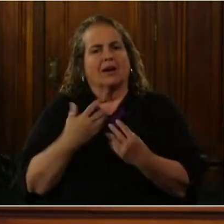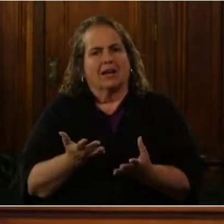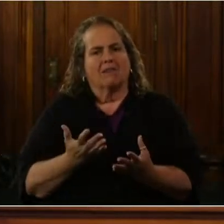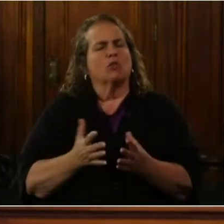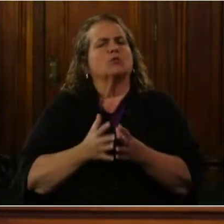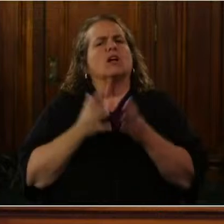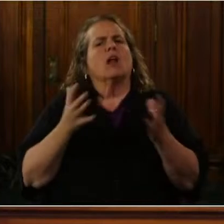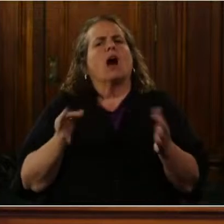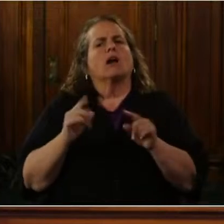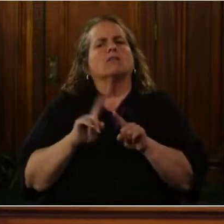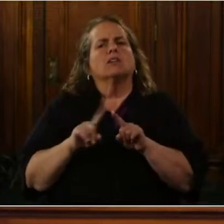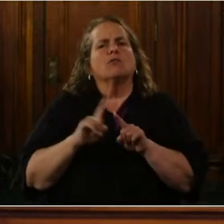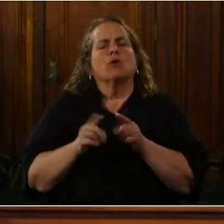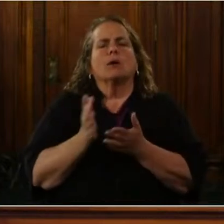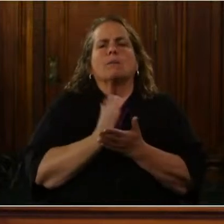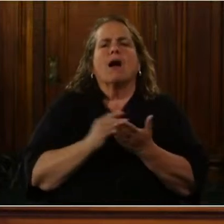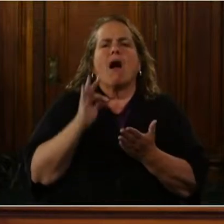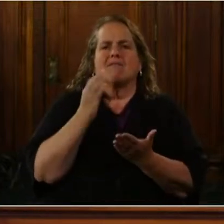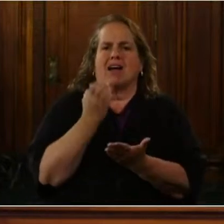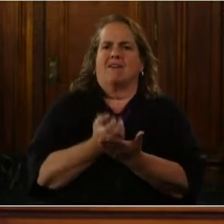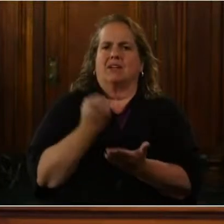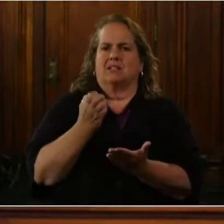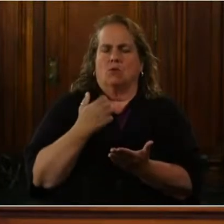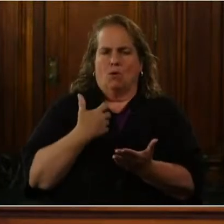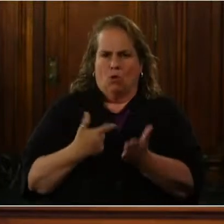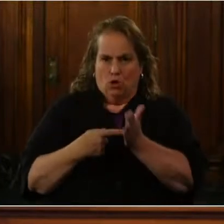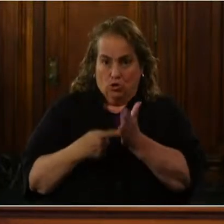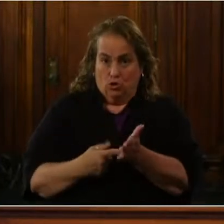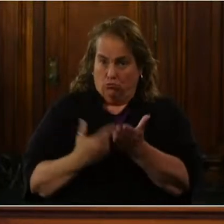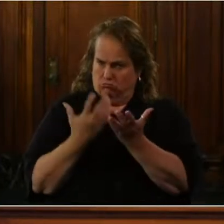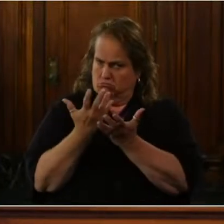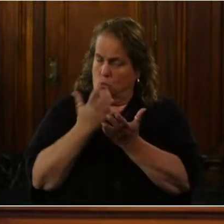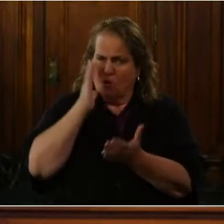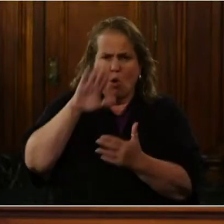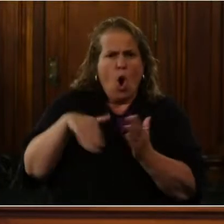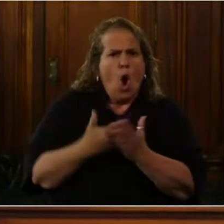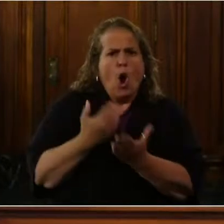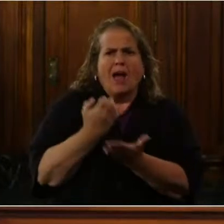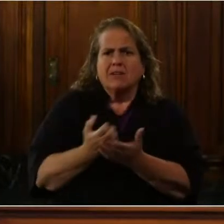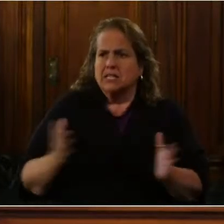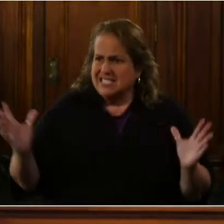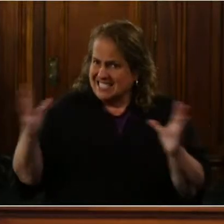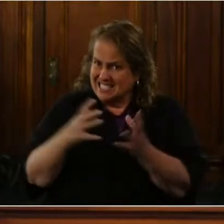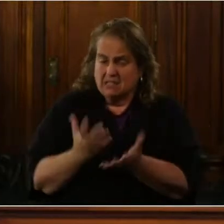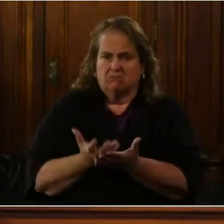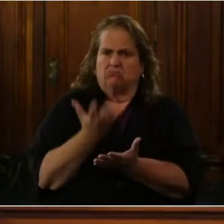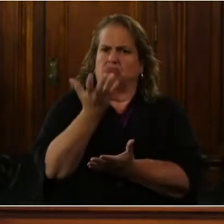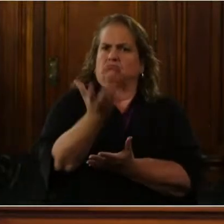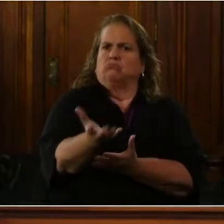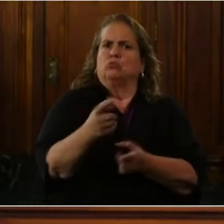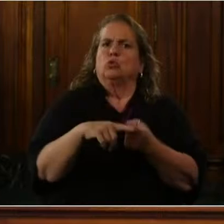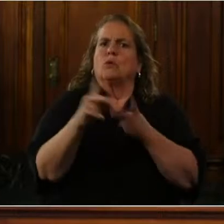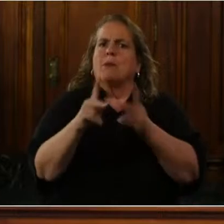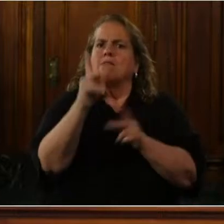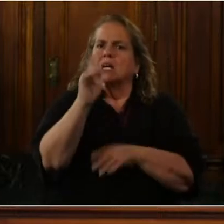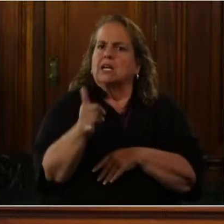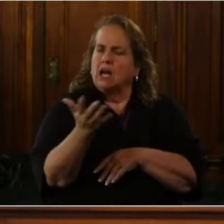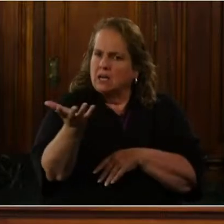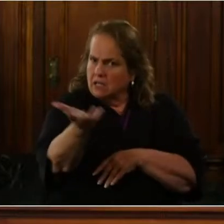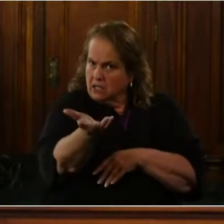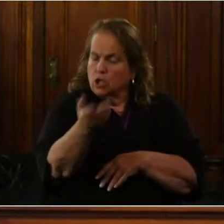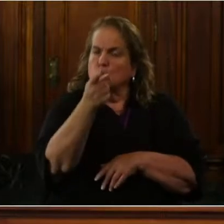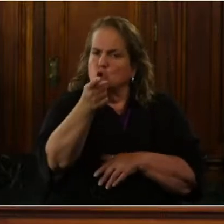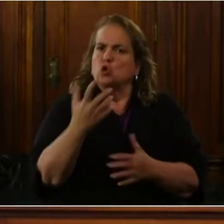pieces of evidence that we can lay in front of the people of Kentucky, and they can look at it, because again, what I believe that the people deserve is the